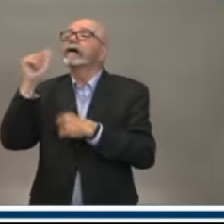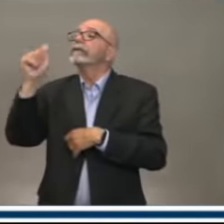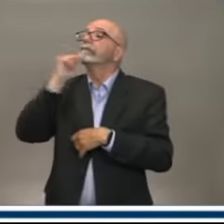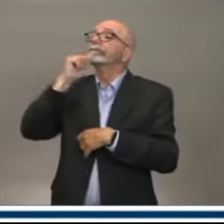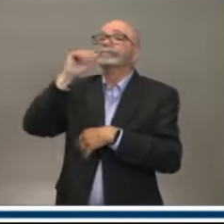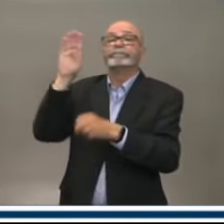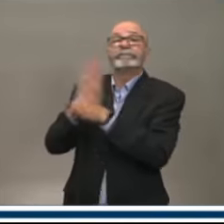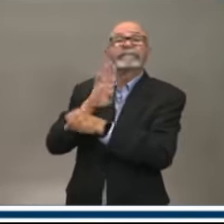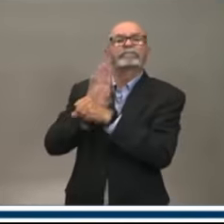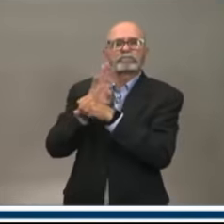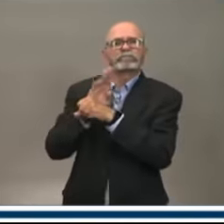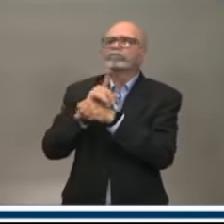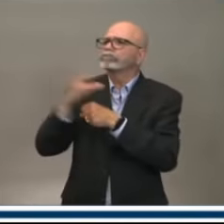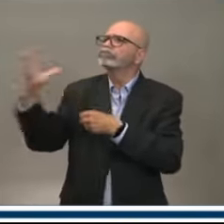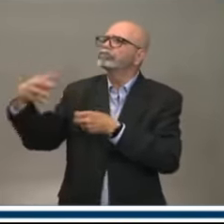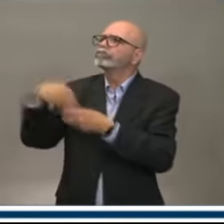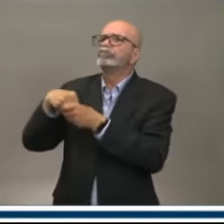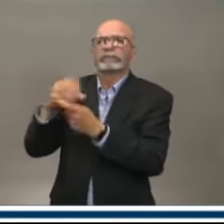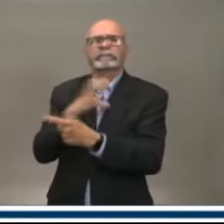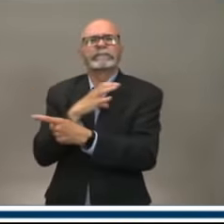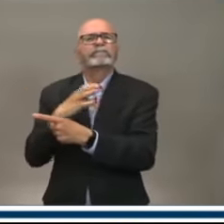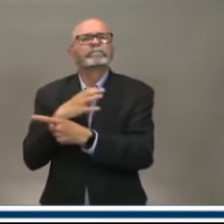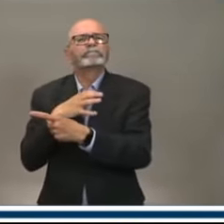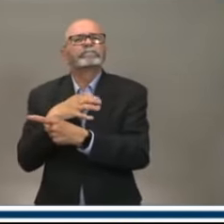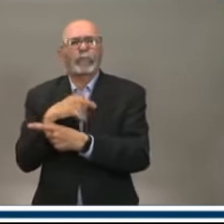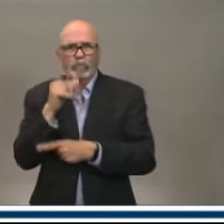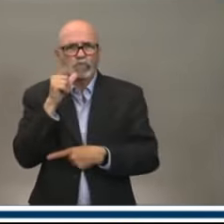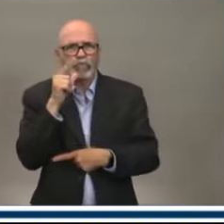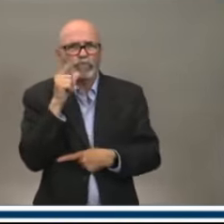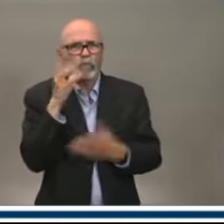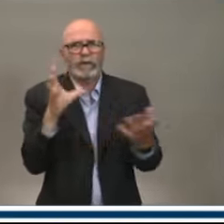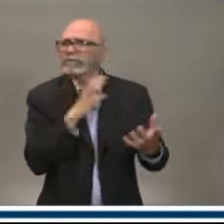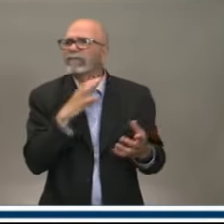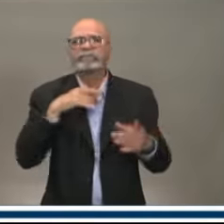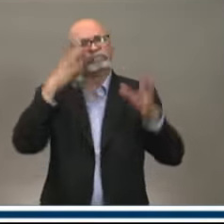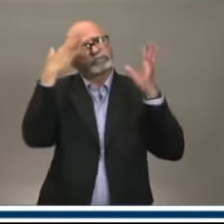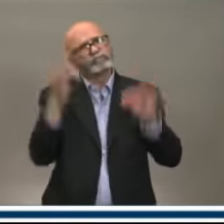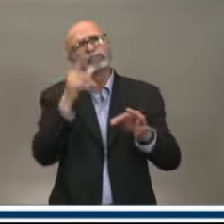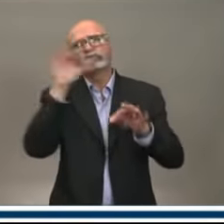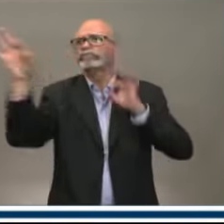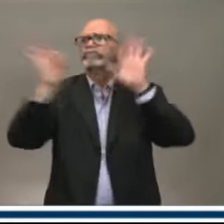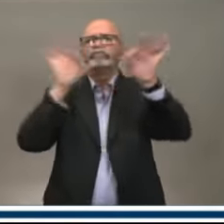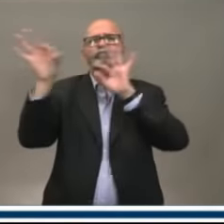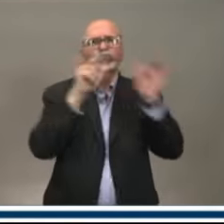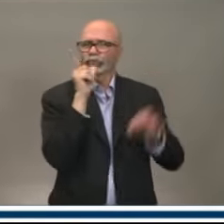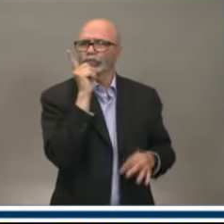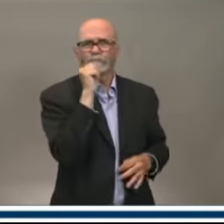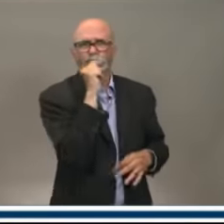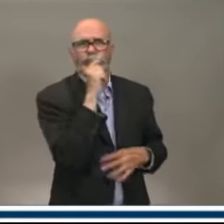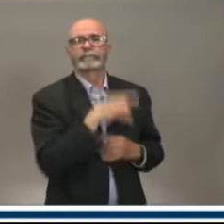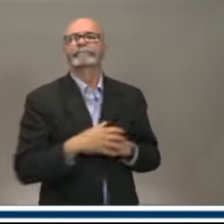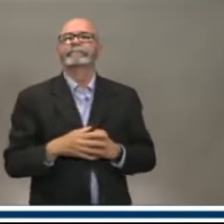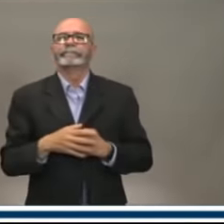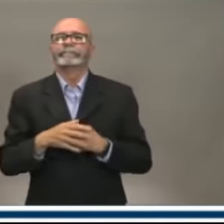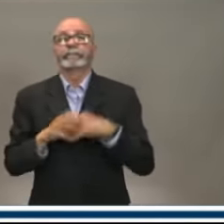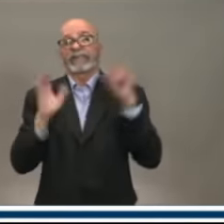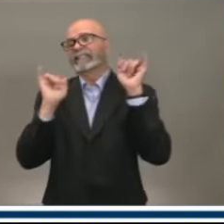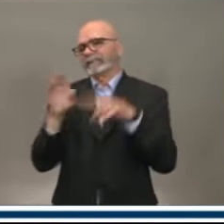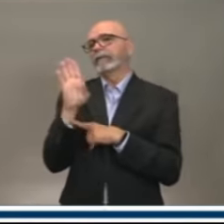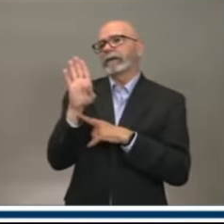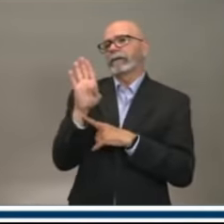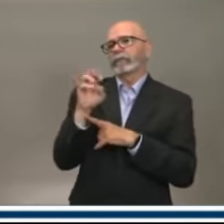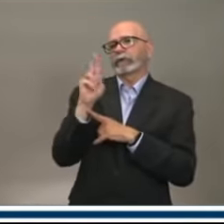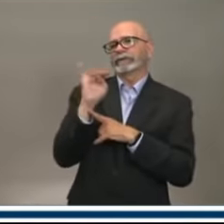who's on that committee and how they were selected? Sure. Bernie is the Deputy Minister of Business, along with